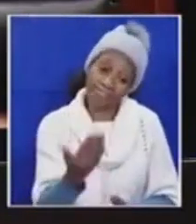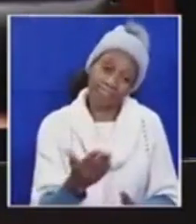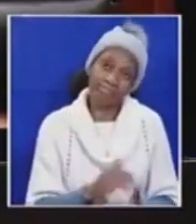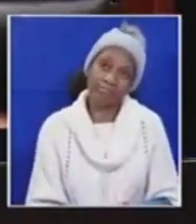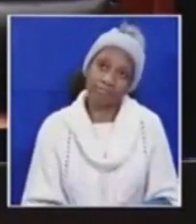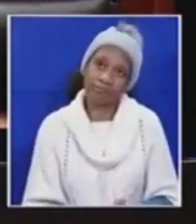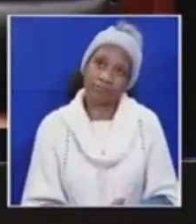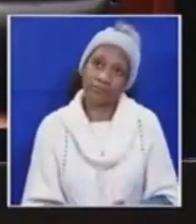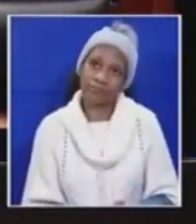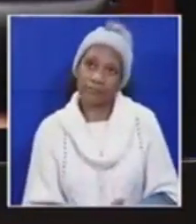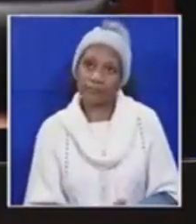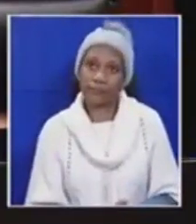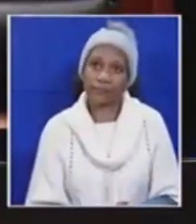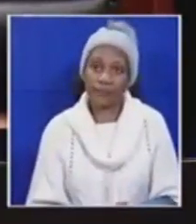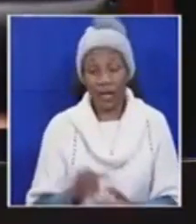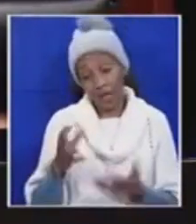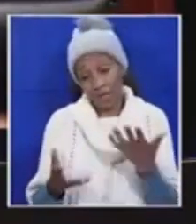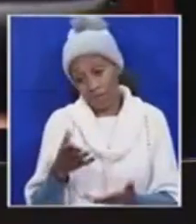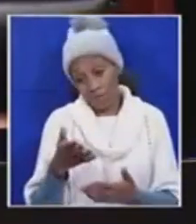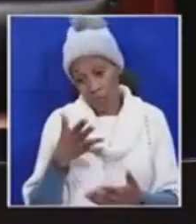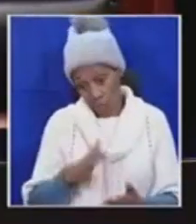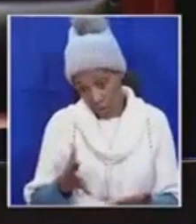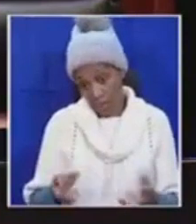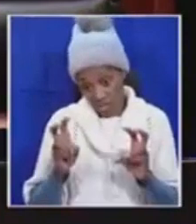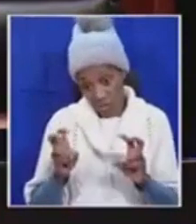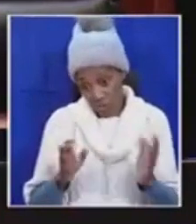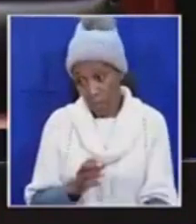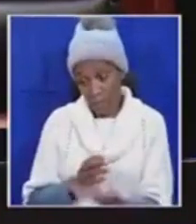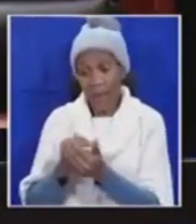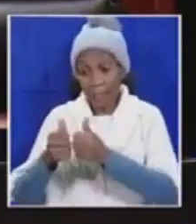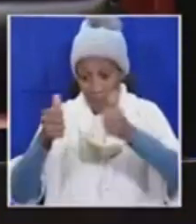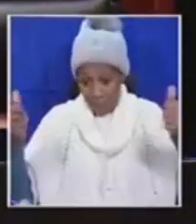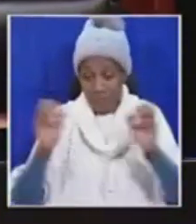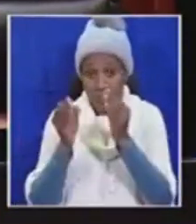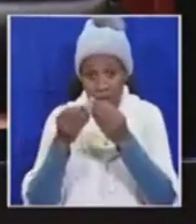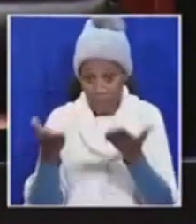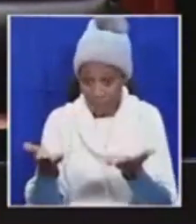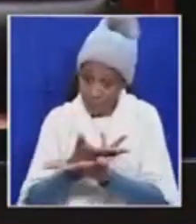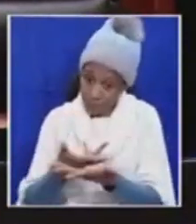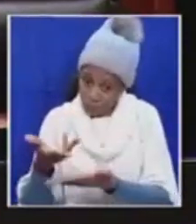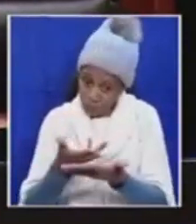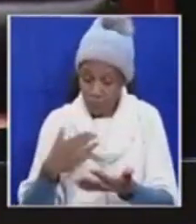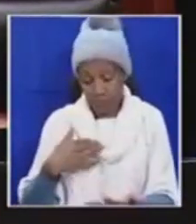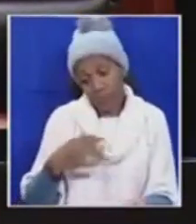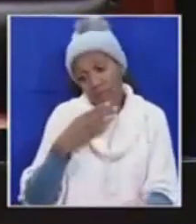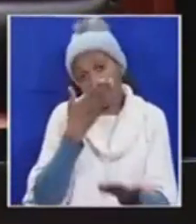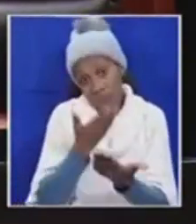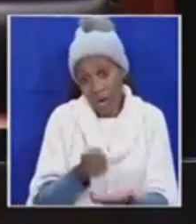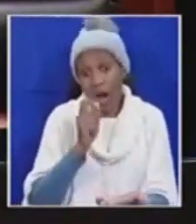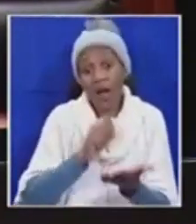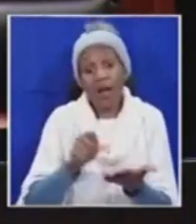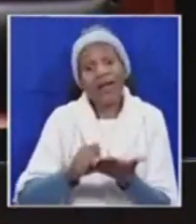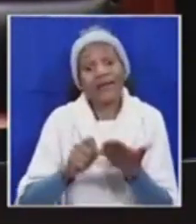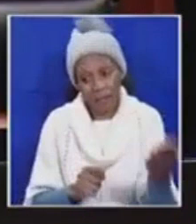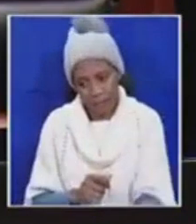If you would like the matter to be referred to the Chief Whip's Forum in particular, I will suggest that you write formally to the